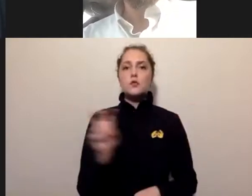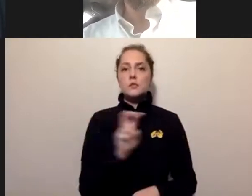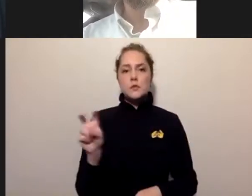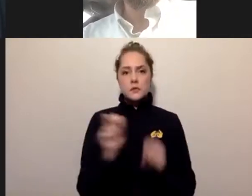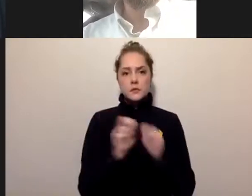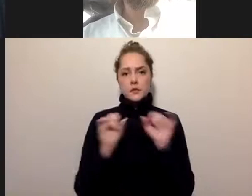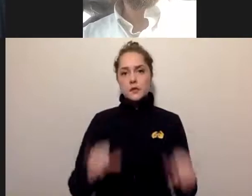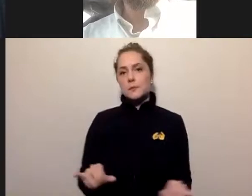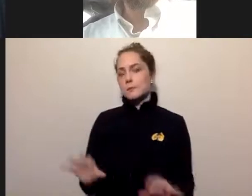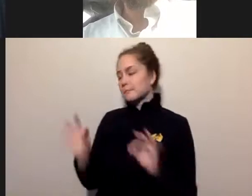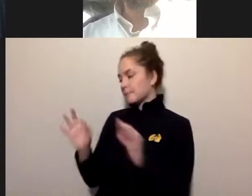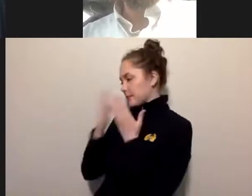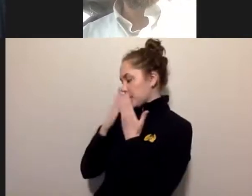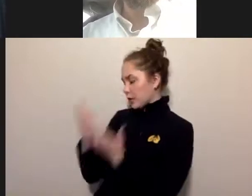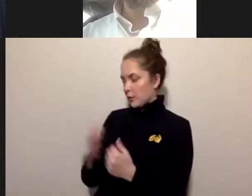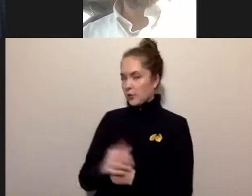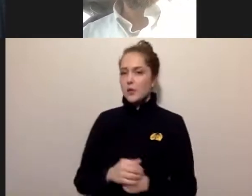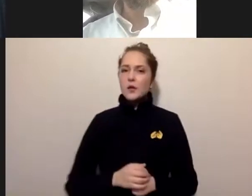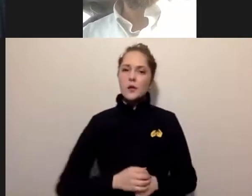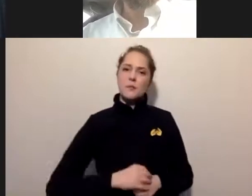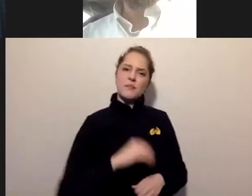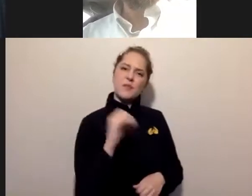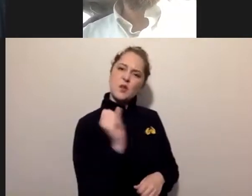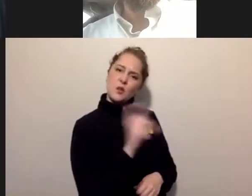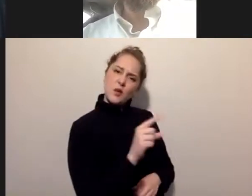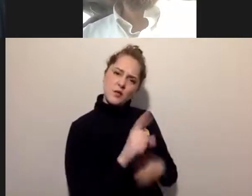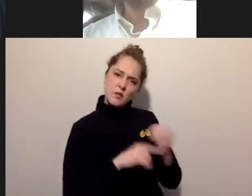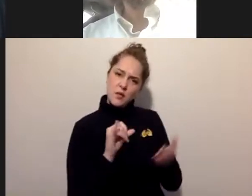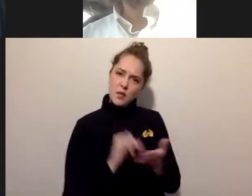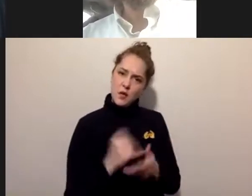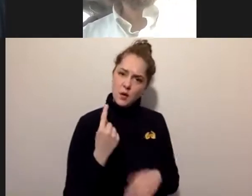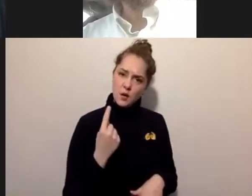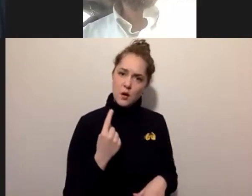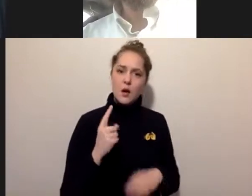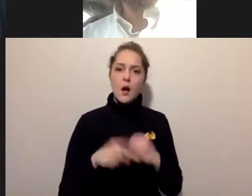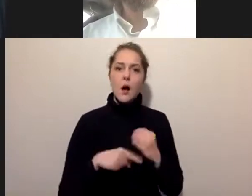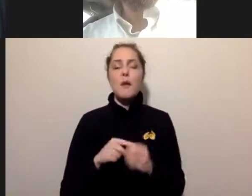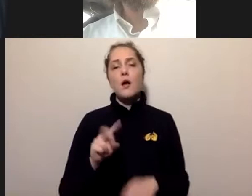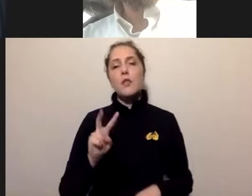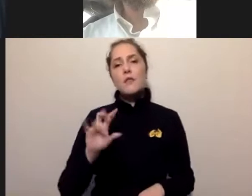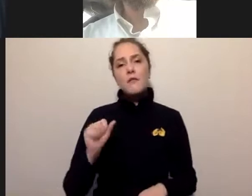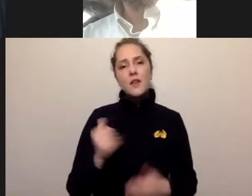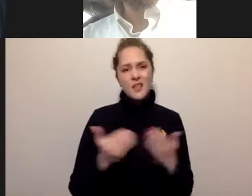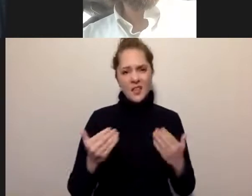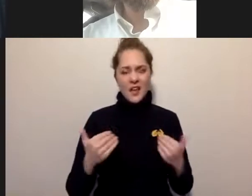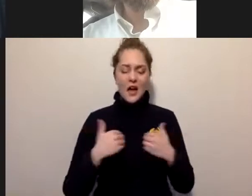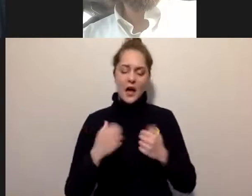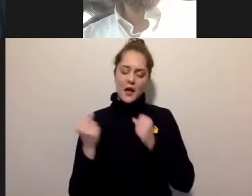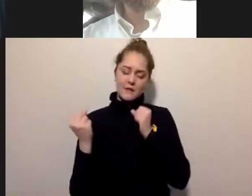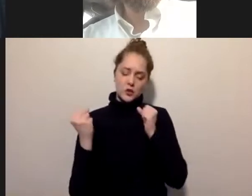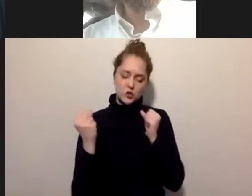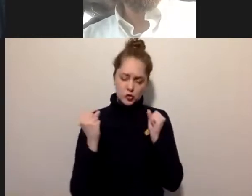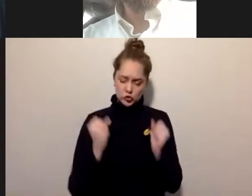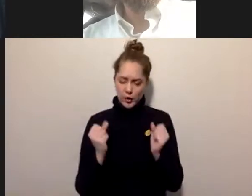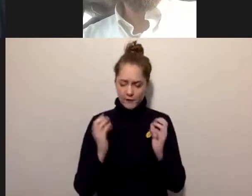Okay, thank you. I have a question about that one, because about the VIA thing, there is a driver that,